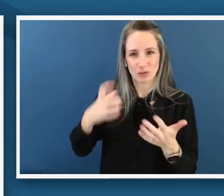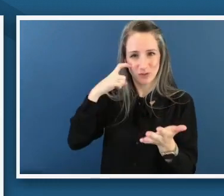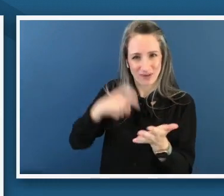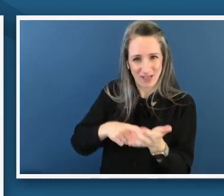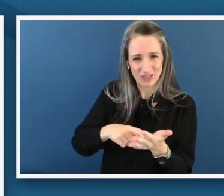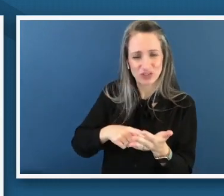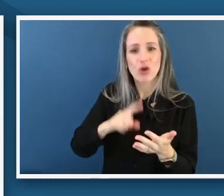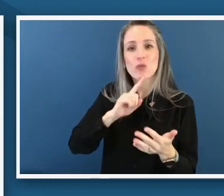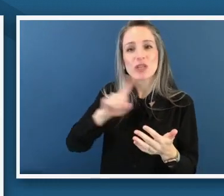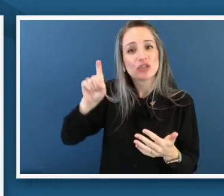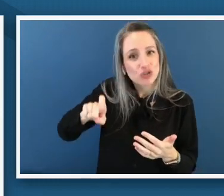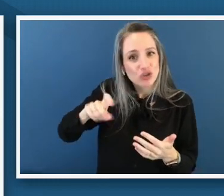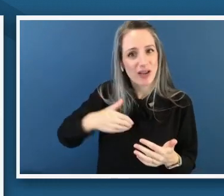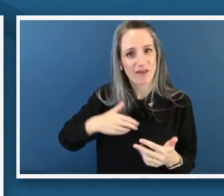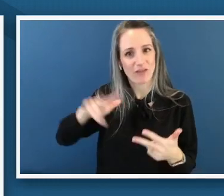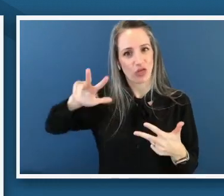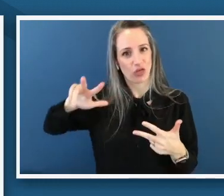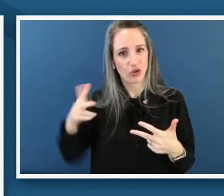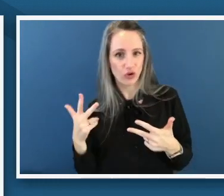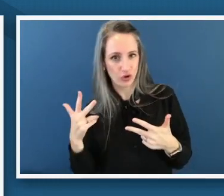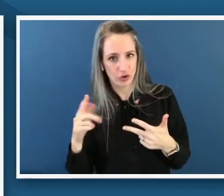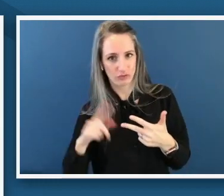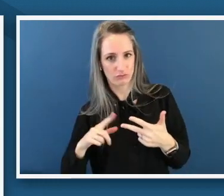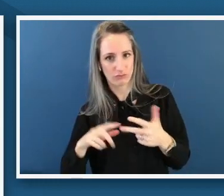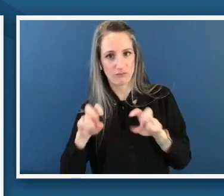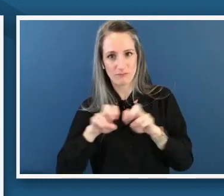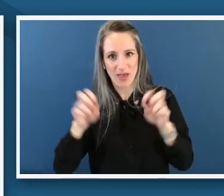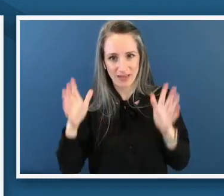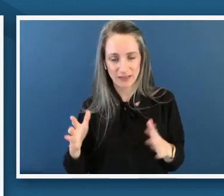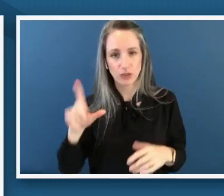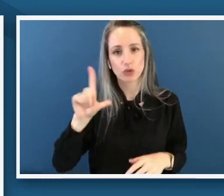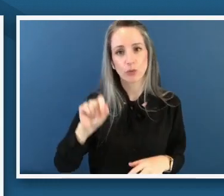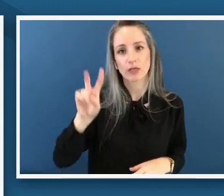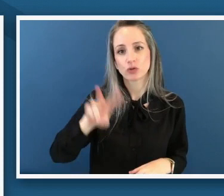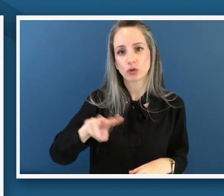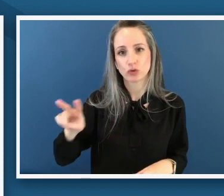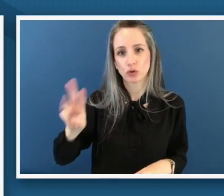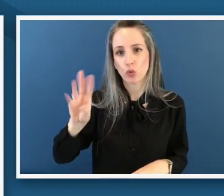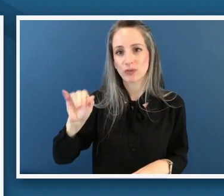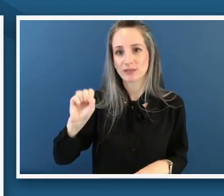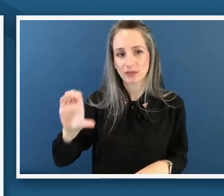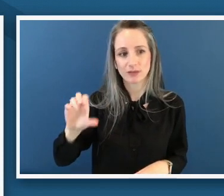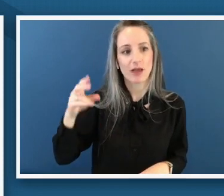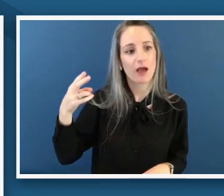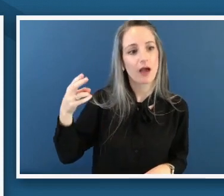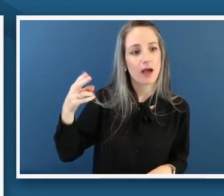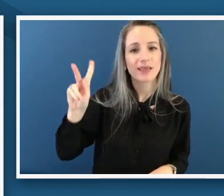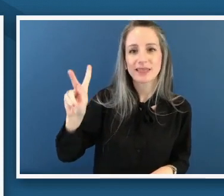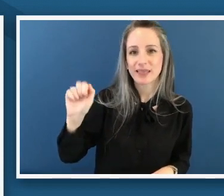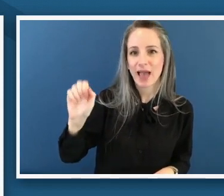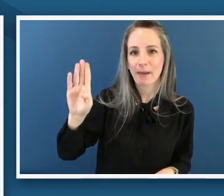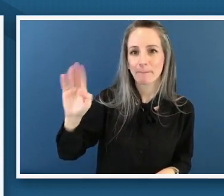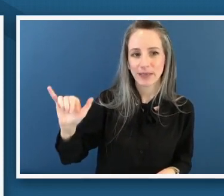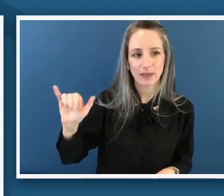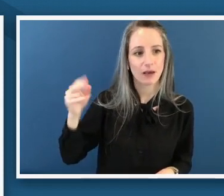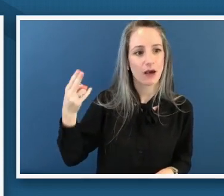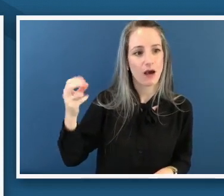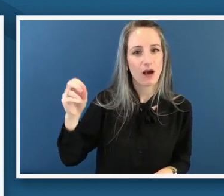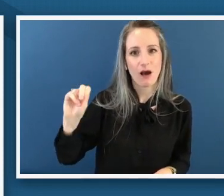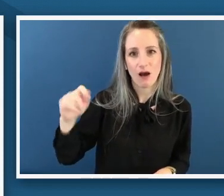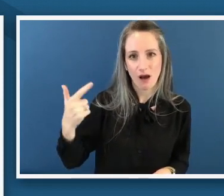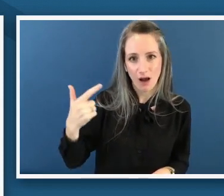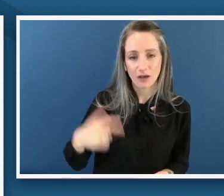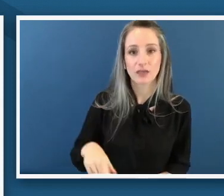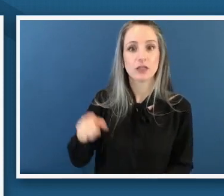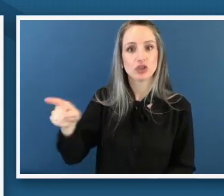3rd panelist with us, 2022 Wisconsin Teacher of the Year, Cabby Hong. Cabby, unfortunately, is undergoing